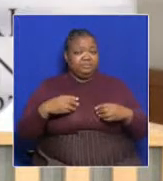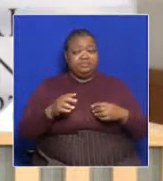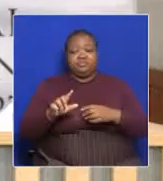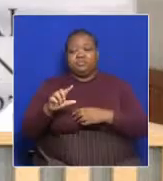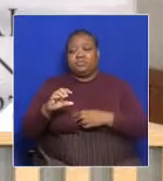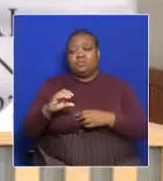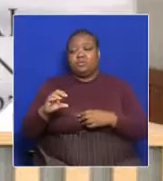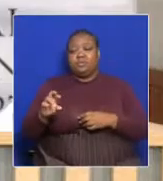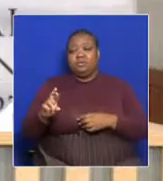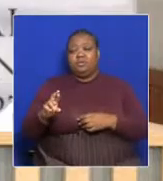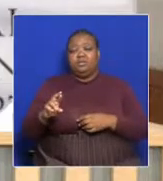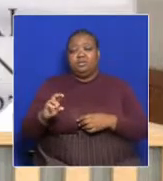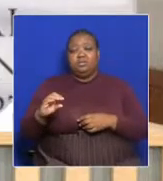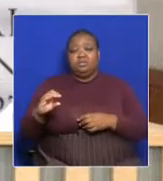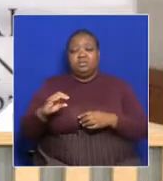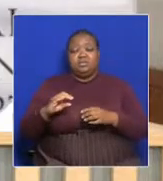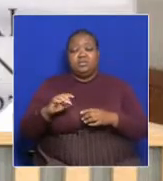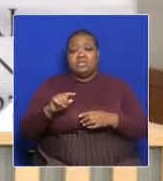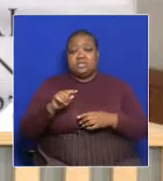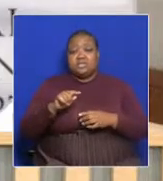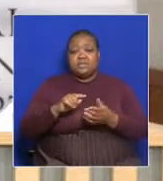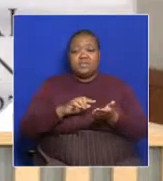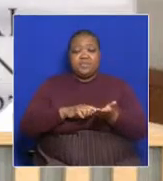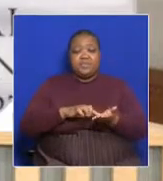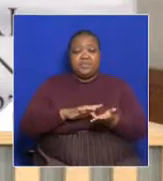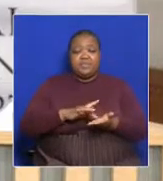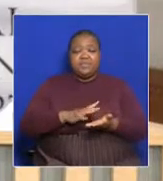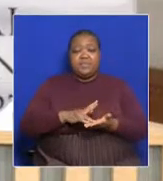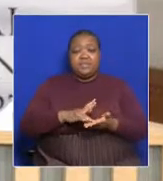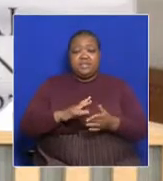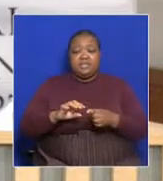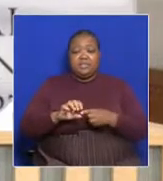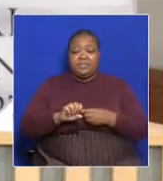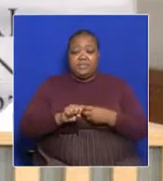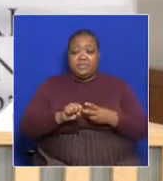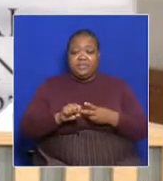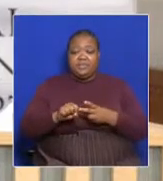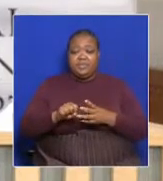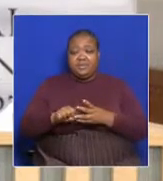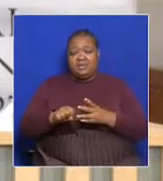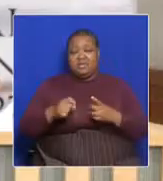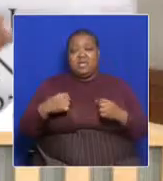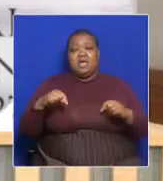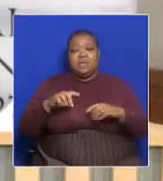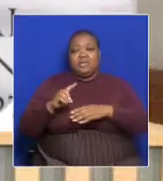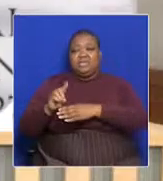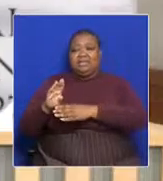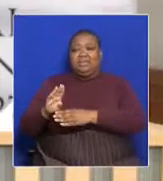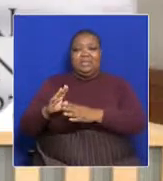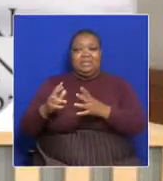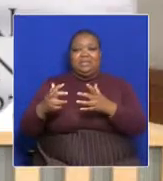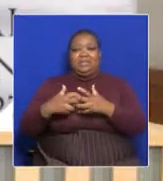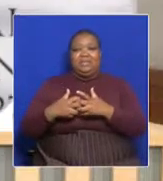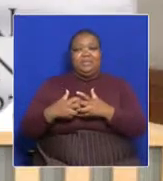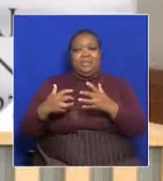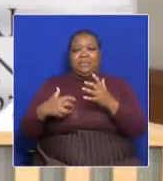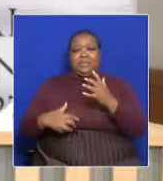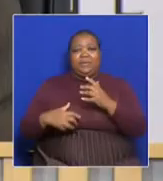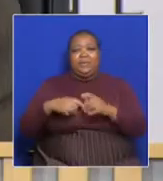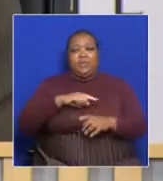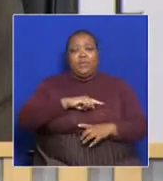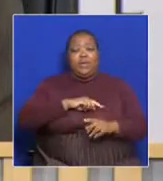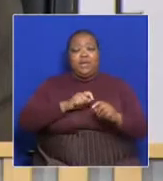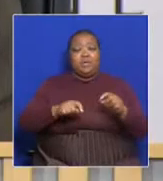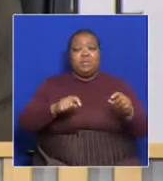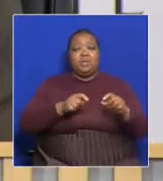any prints, they will not be able to match to anyone in our database because these are people out in Brazil.